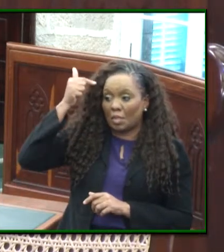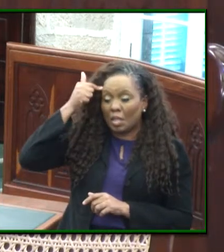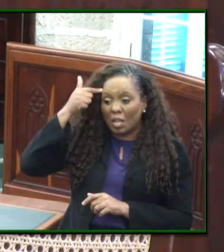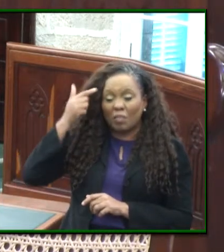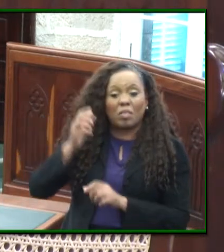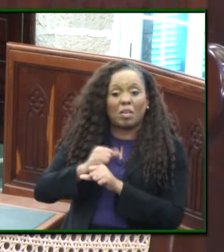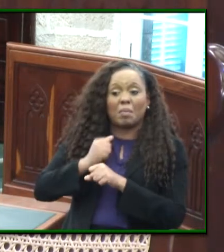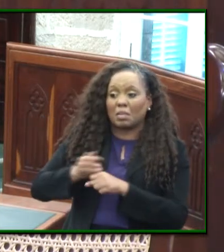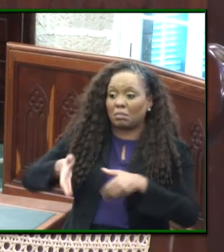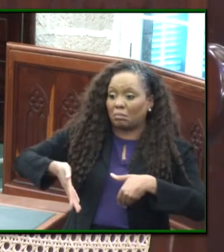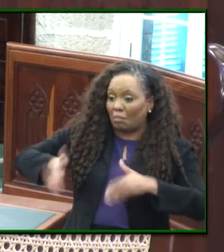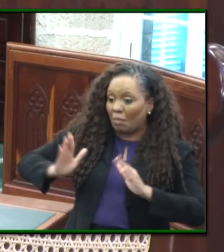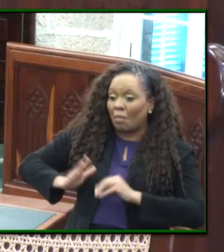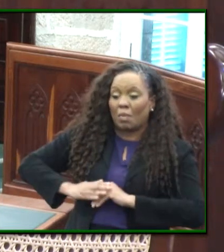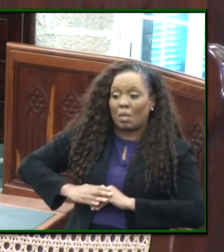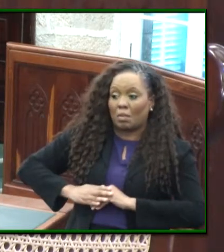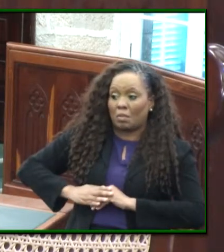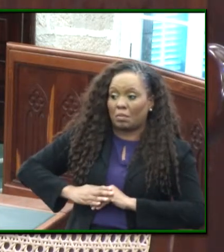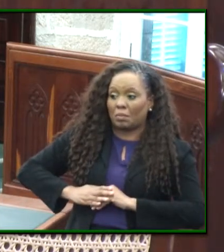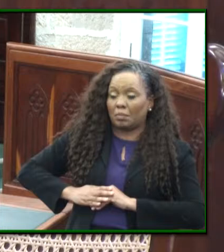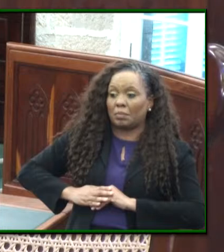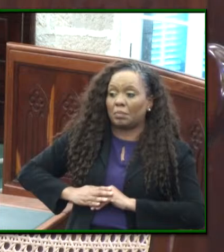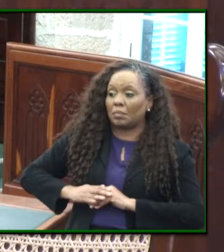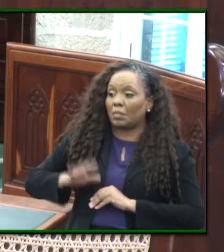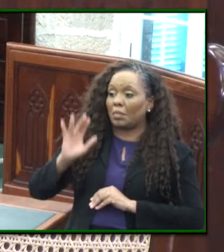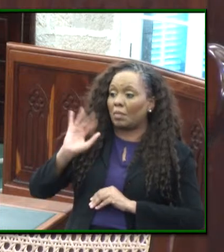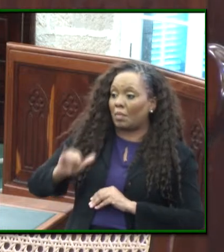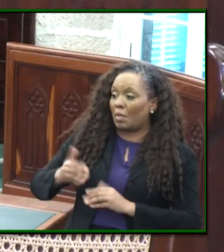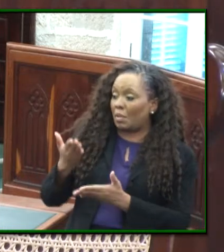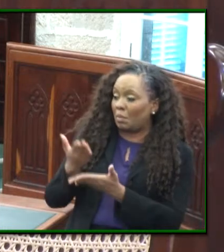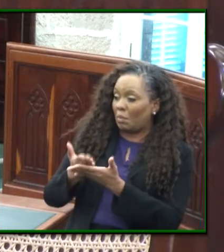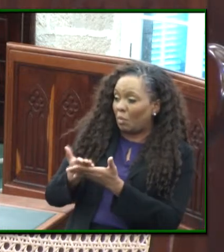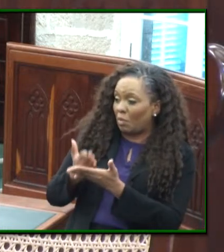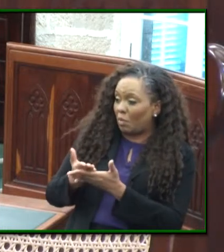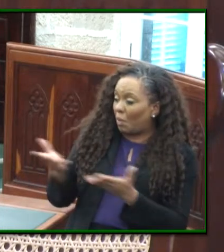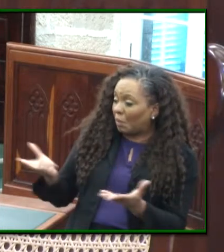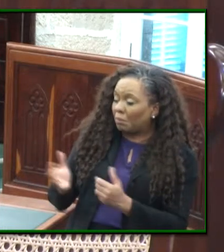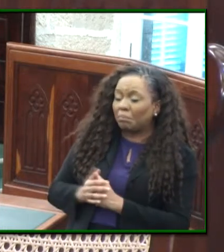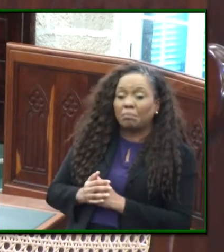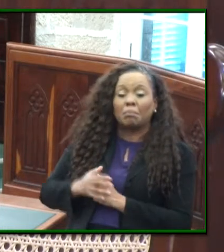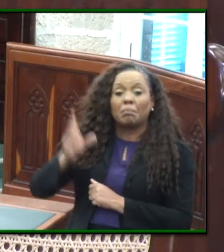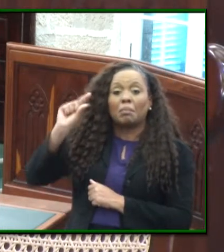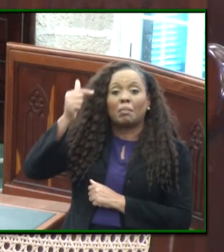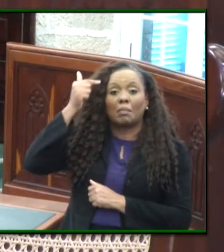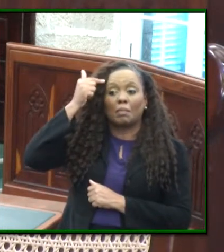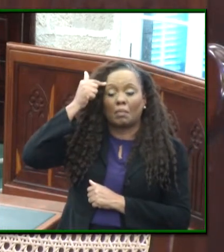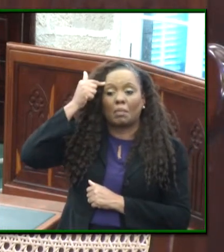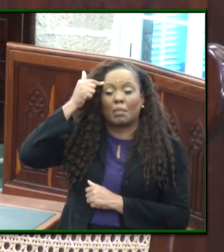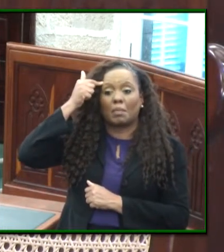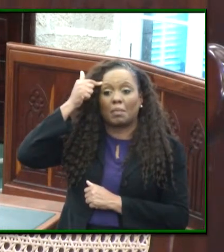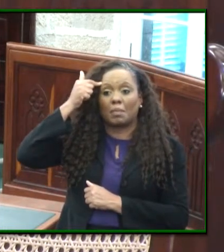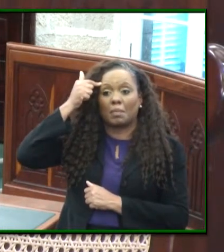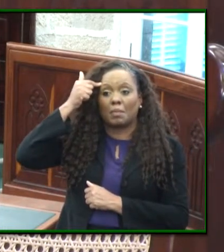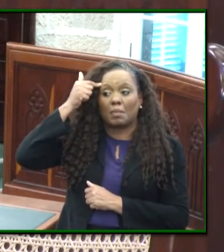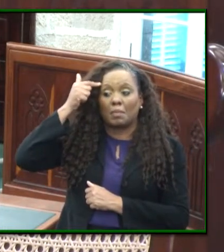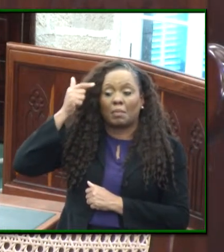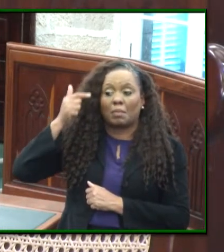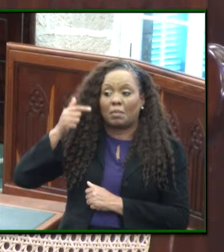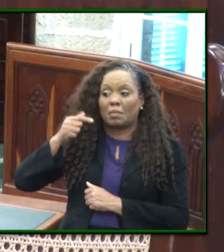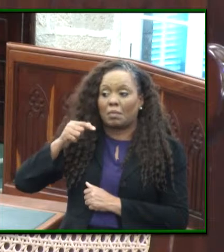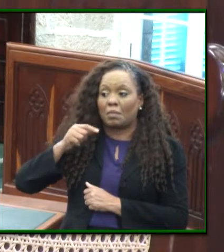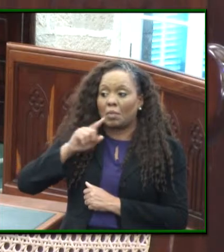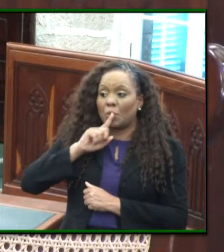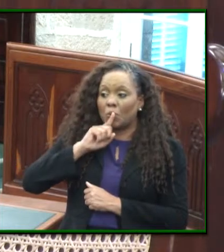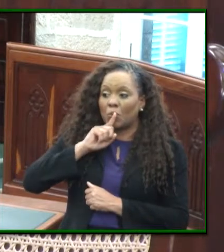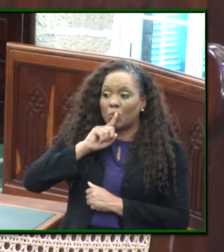concession is proved by the fact that the government has embarked on a